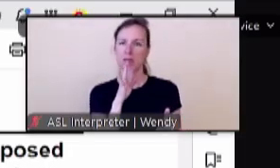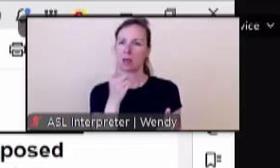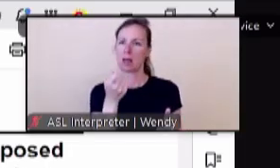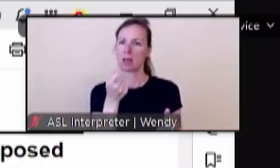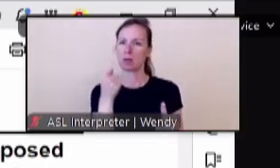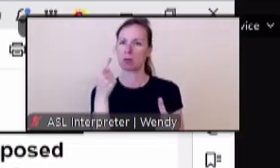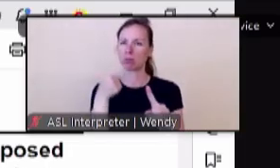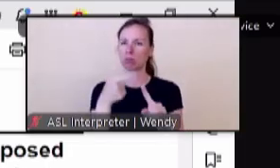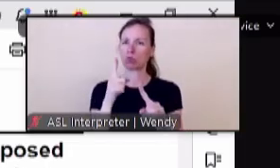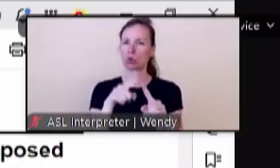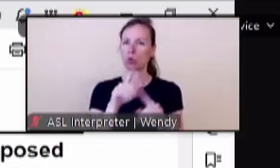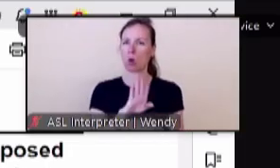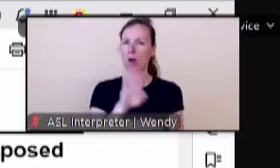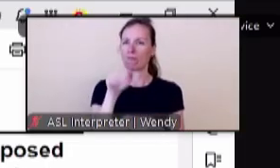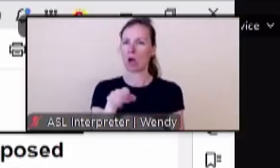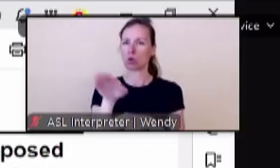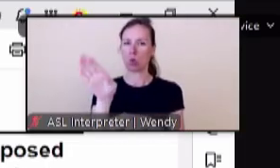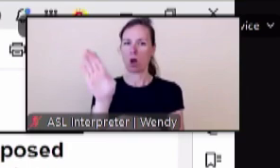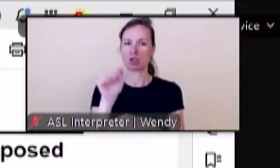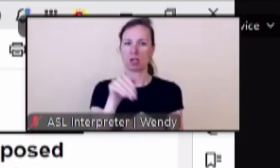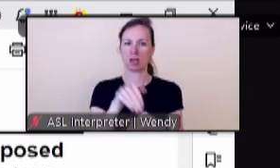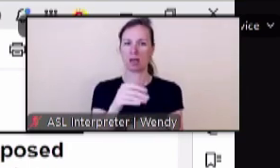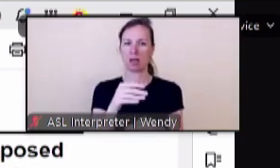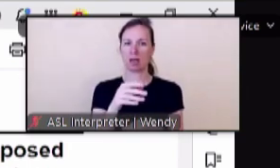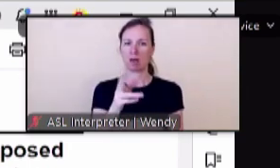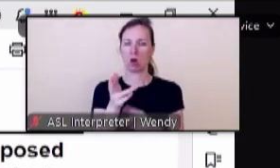motel tax? It seems like it's gonna be the same for